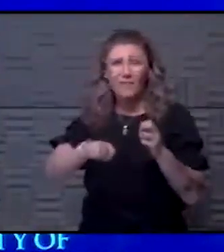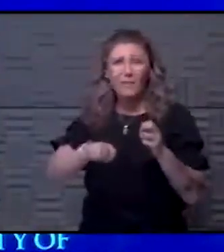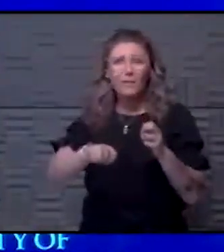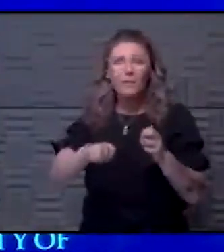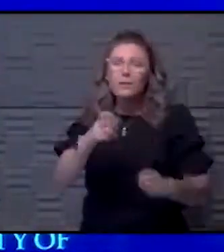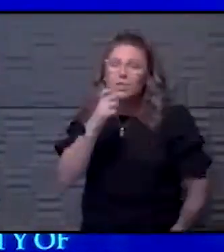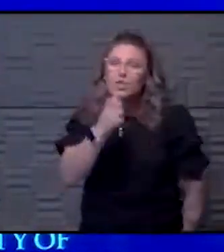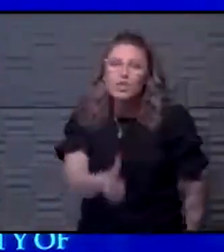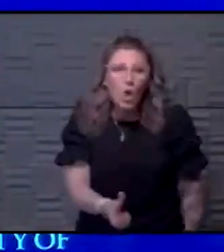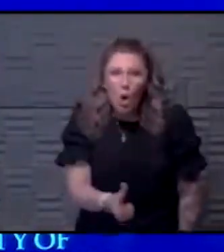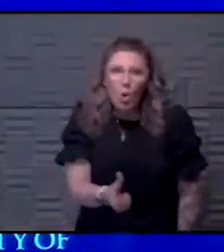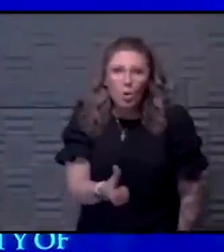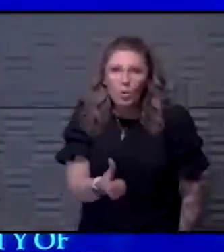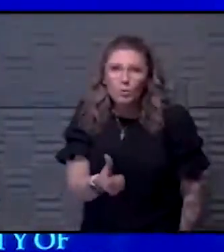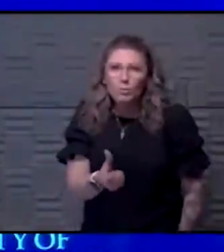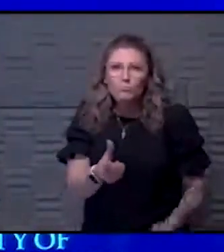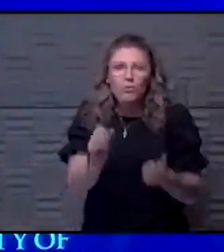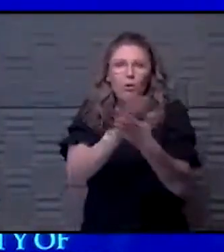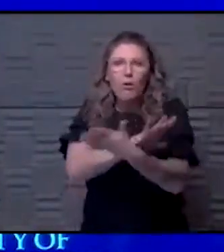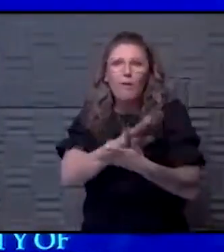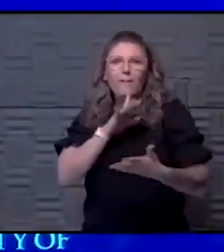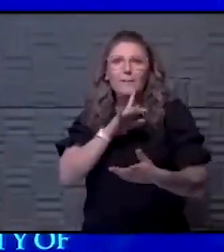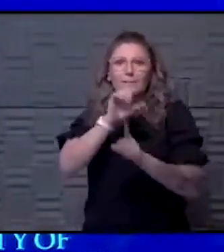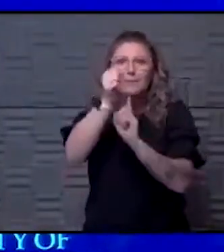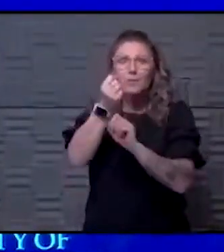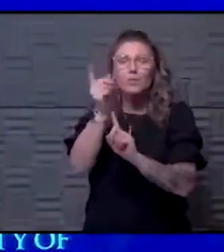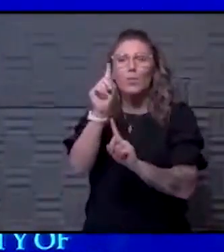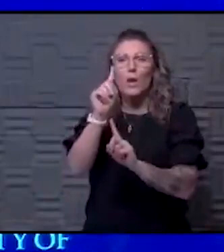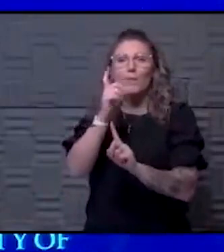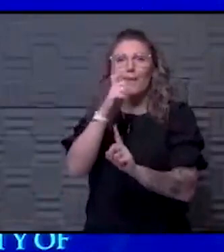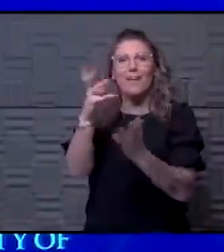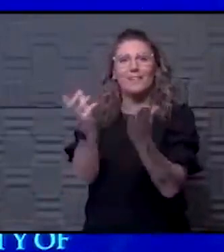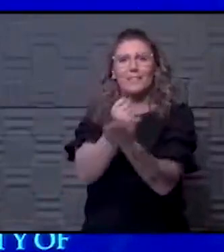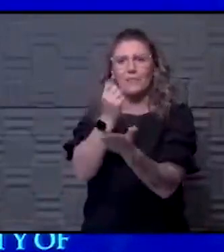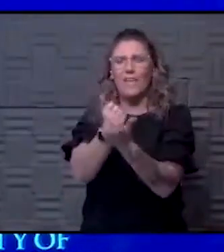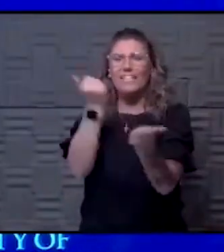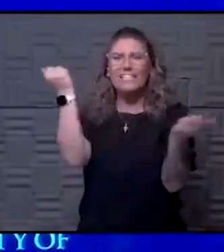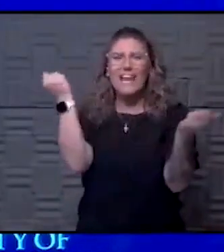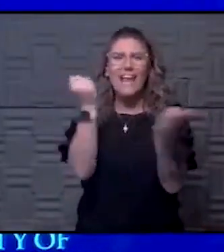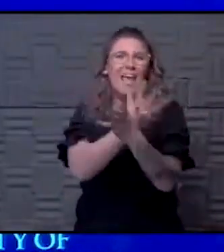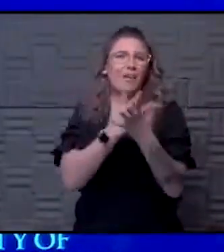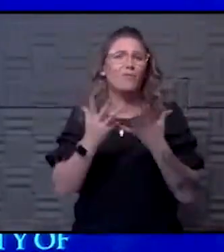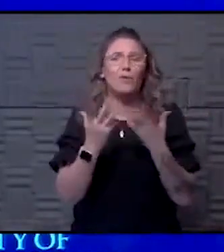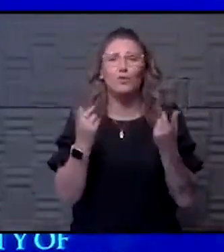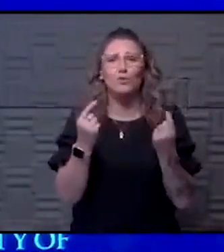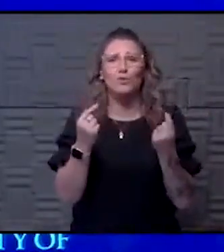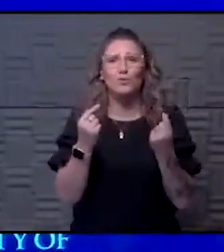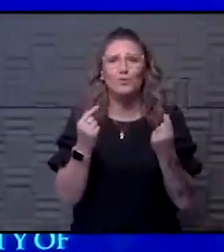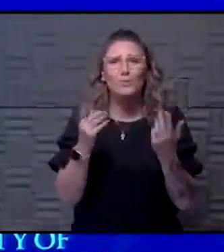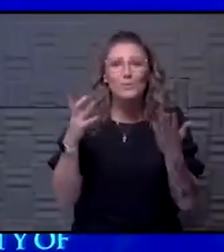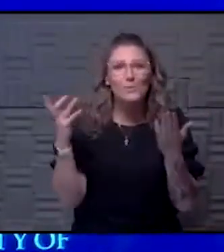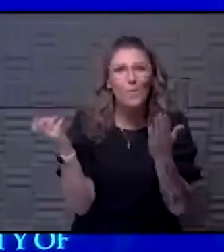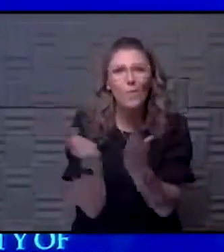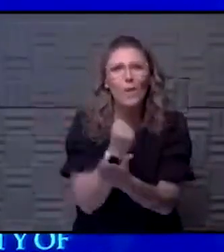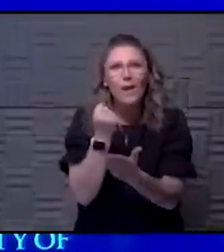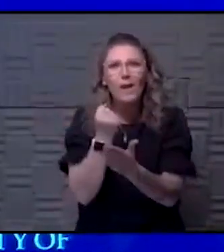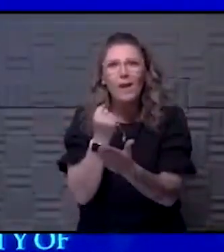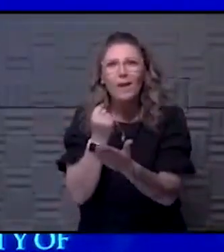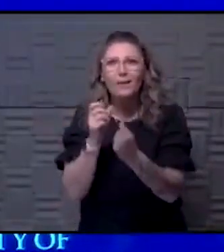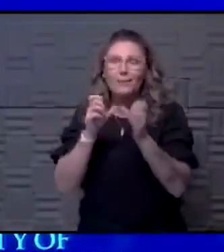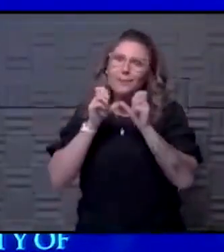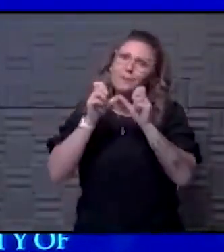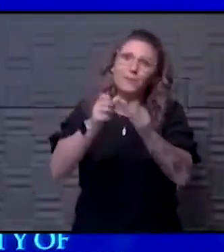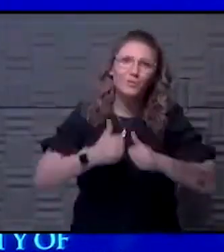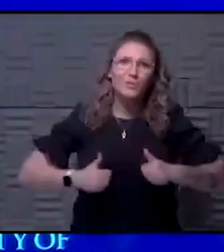Don't be in a situation where you haven't taken advantage of all the things you got to do to win the game. Win the game, win the moment, get